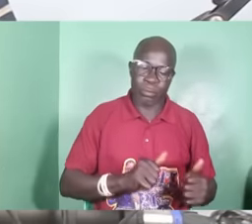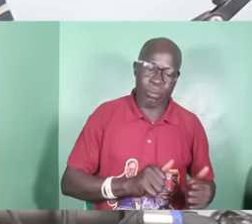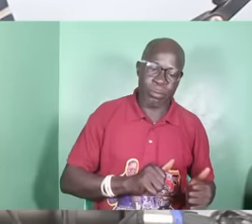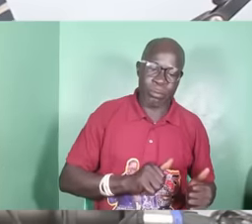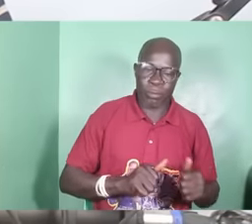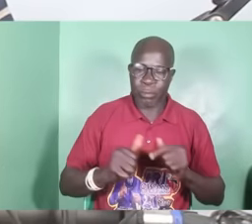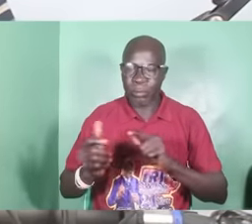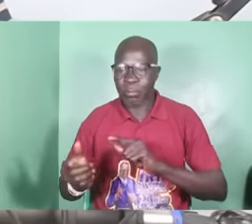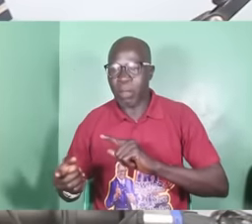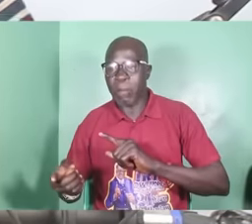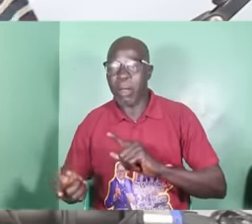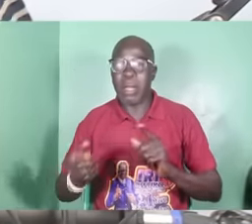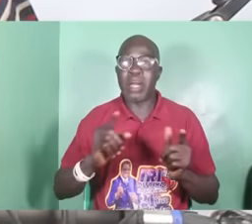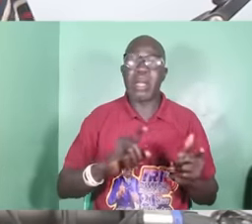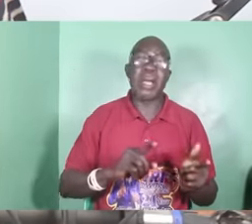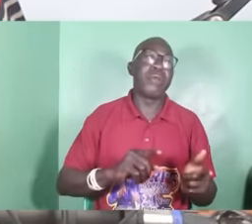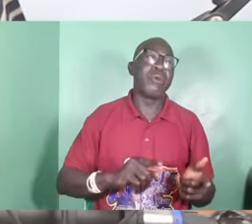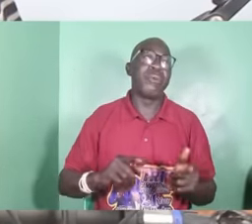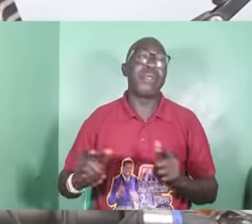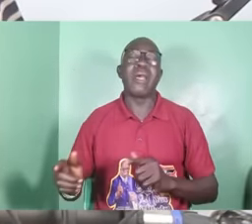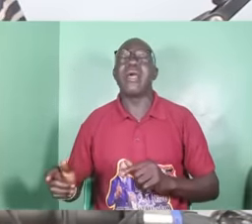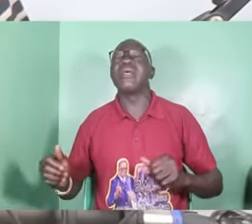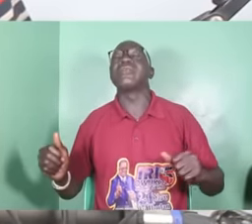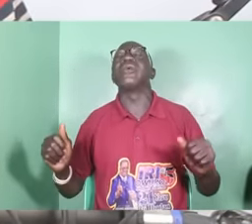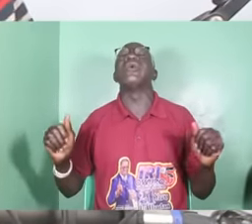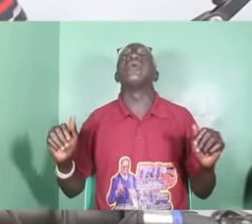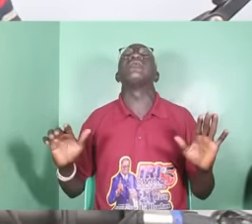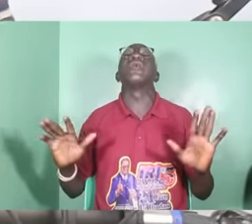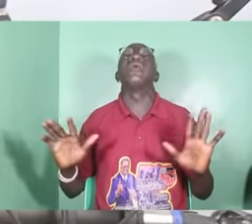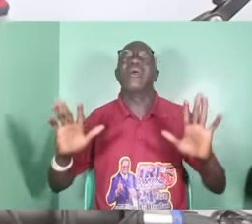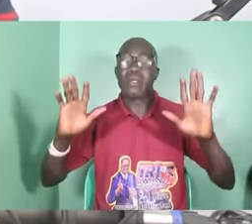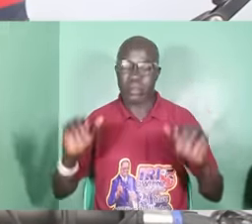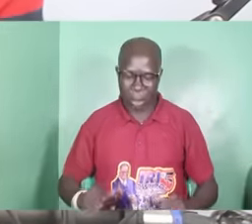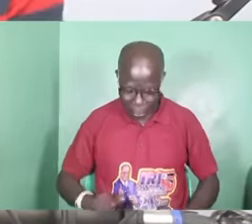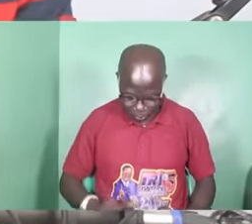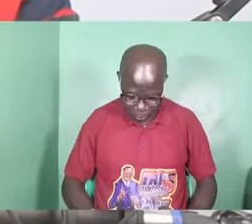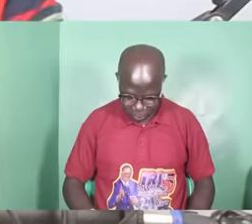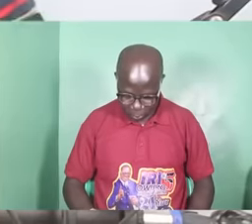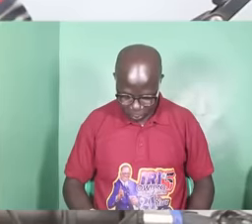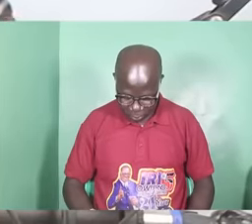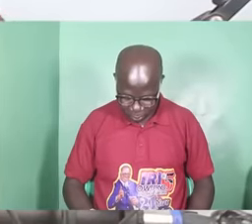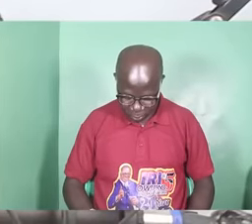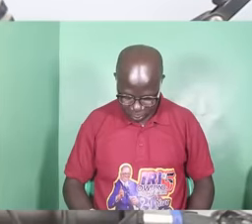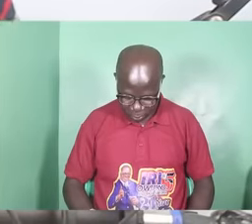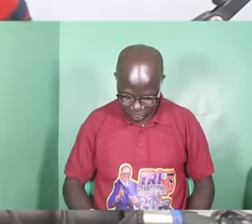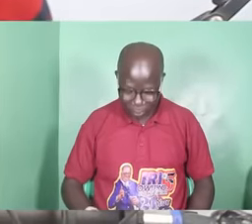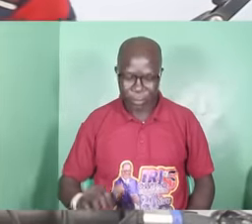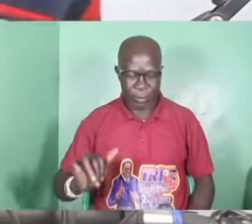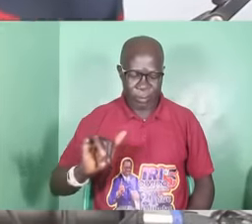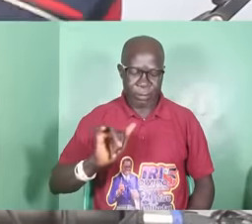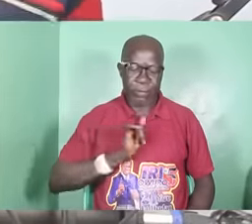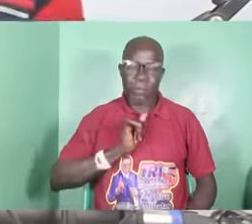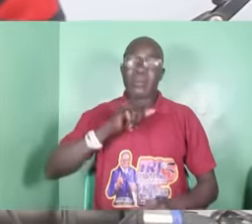ti mi rárá bàbá alánú mi ẹ ṣe ọjọ́ yẹn. Mo dúró